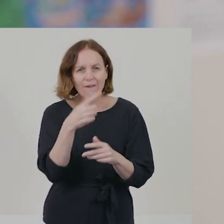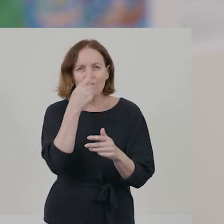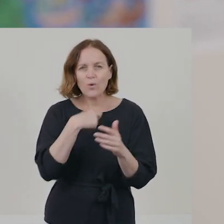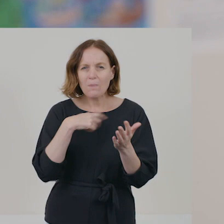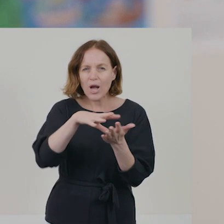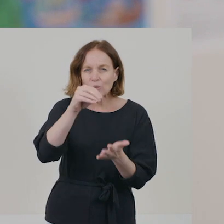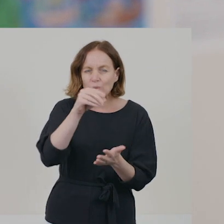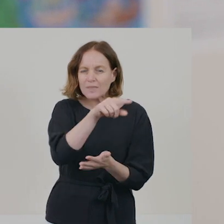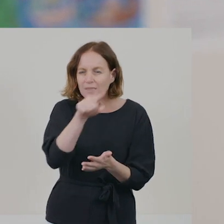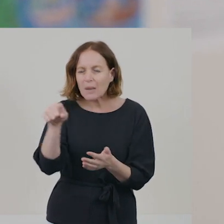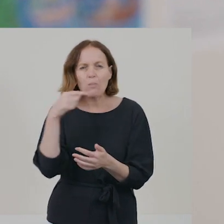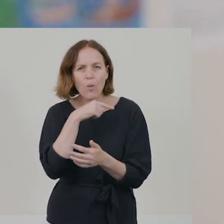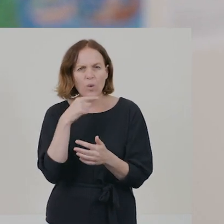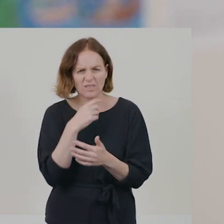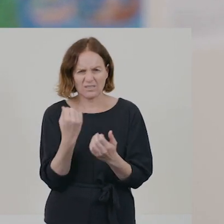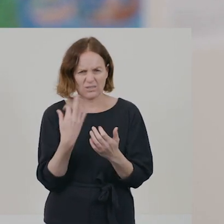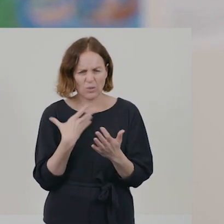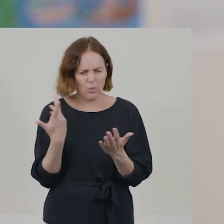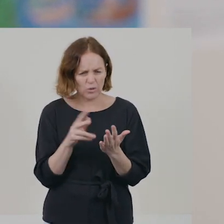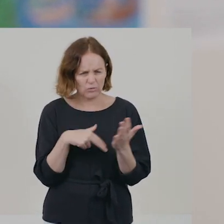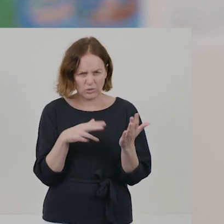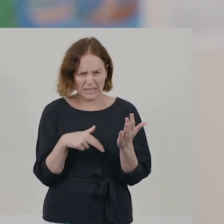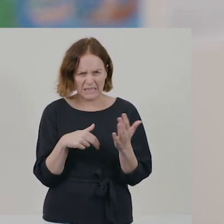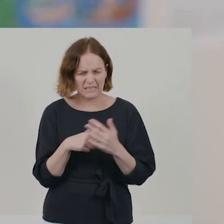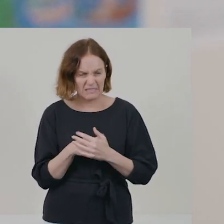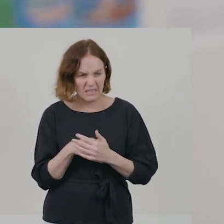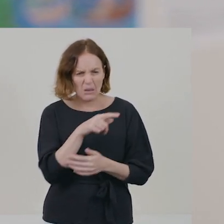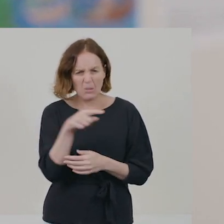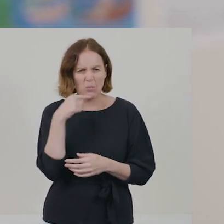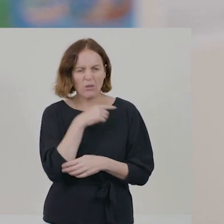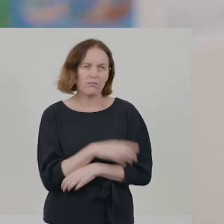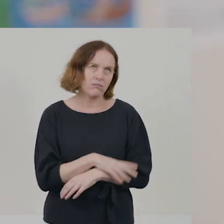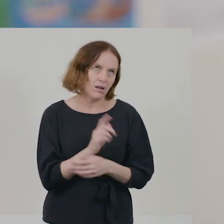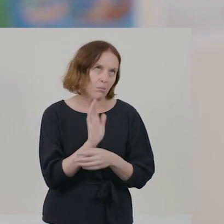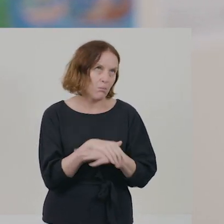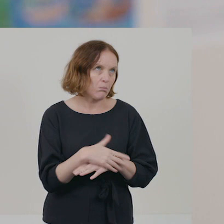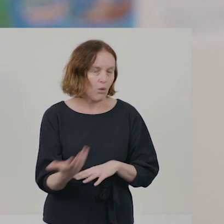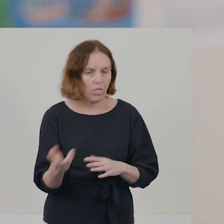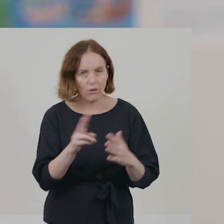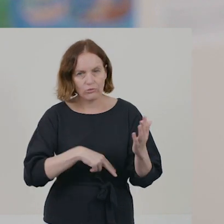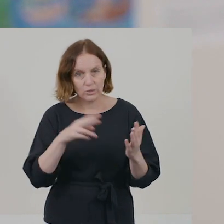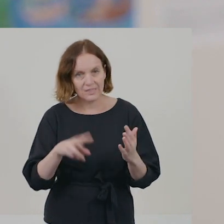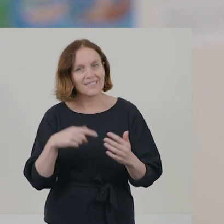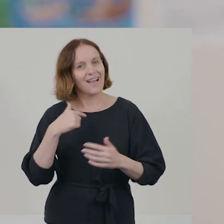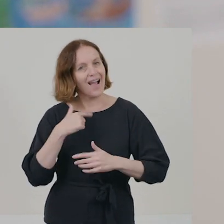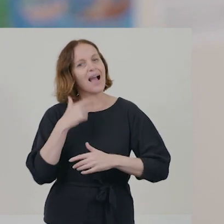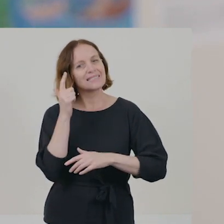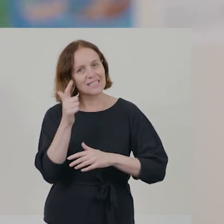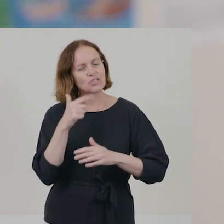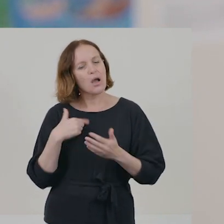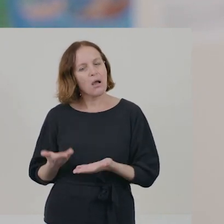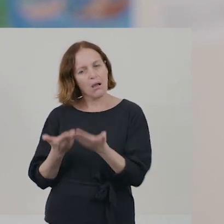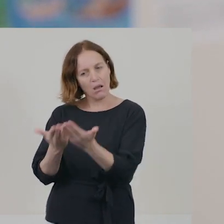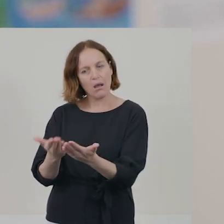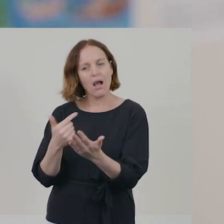class, especially boys, were not reading. To them, reading was seen as more of a chore, and I introduced them to some short stories